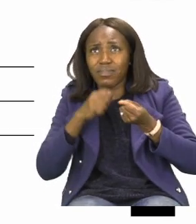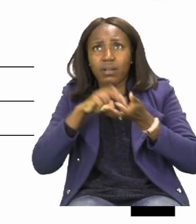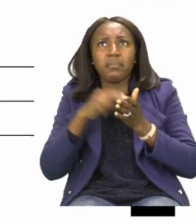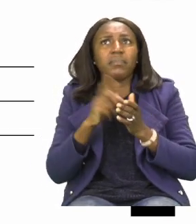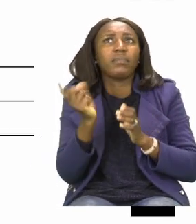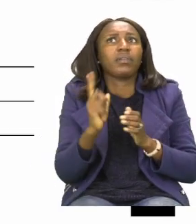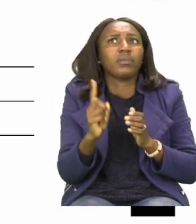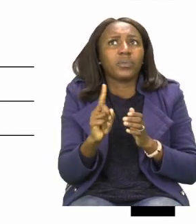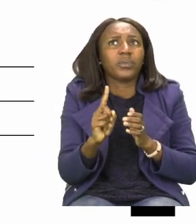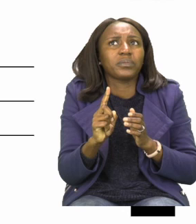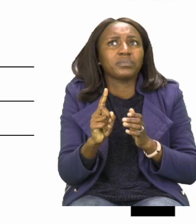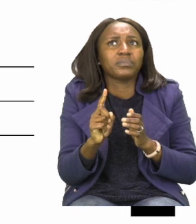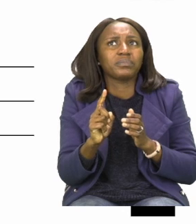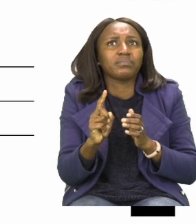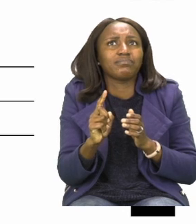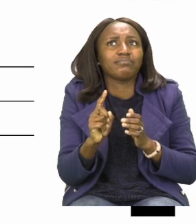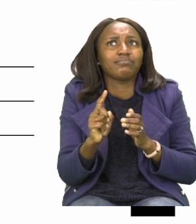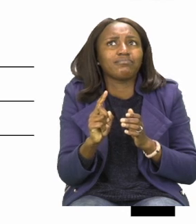of pull.